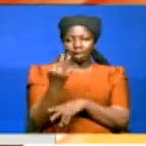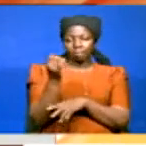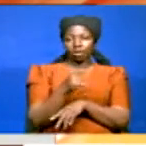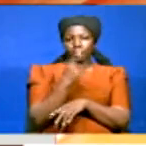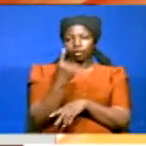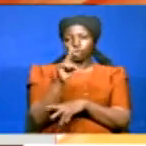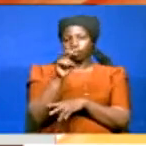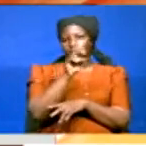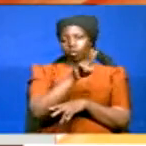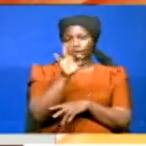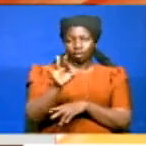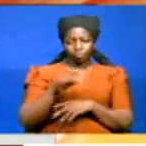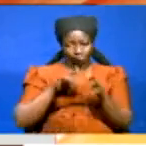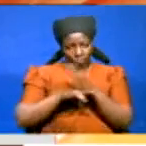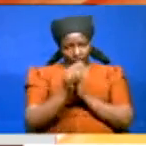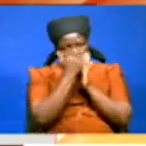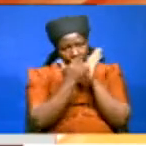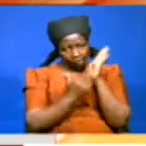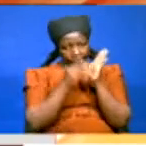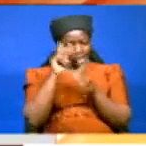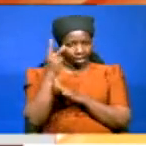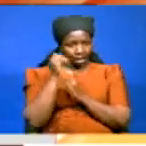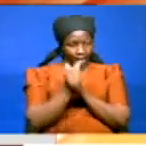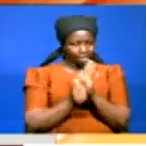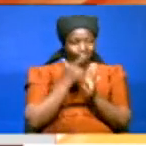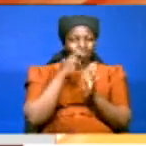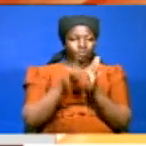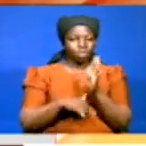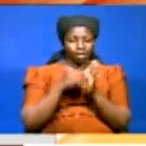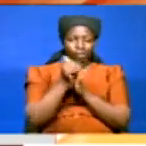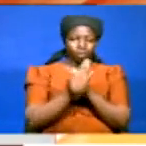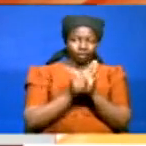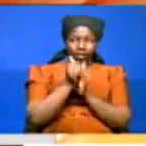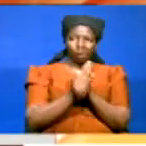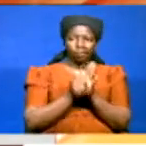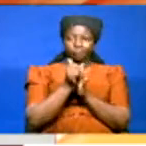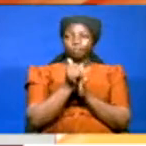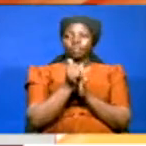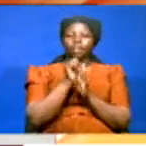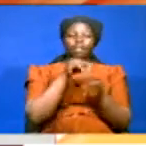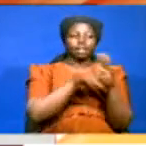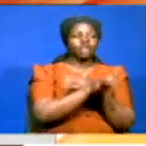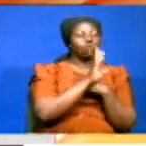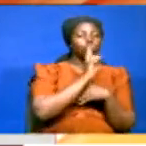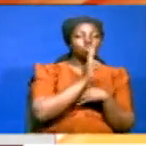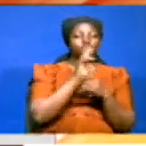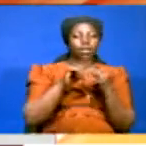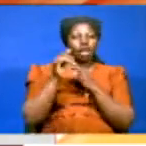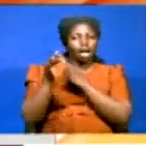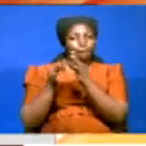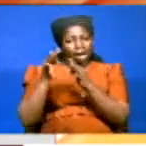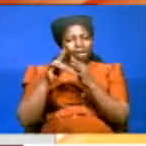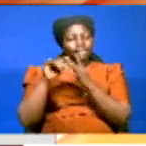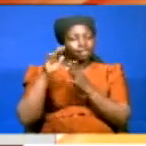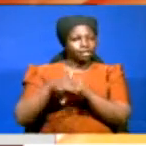2023. In a statement, Kenya Railways says the commuter rail services within Ruiru, Embakasi Village, Kikuyu, Syokimau,